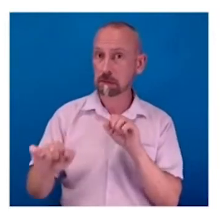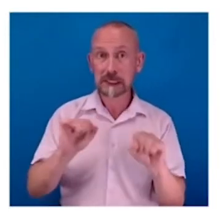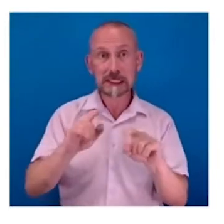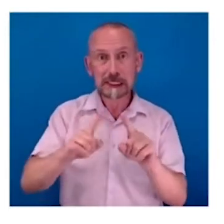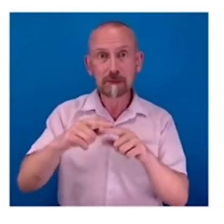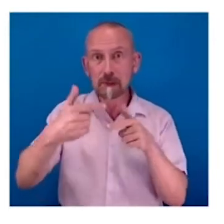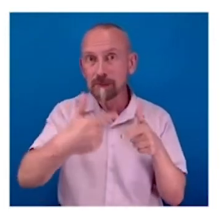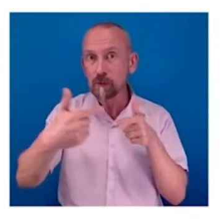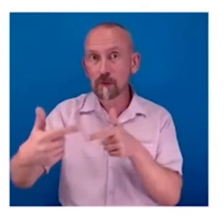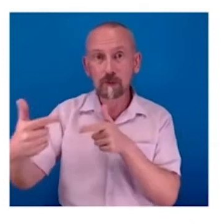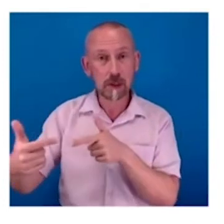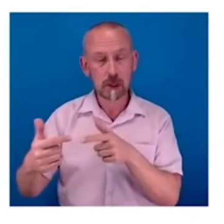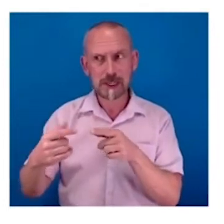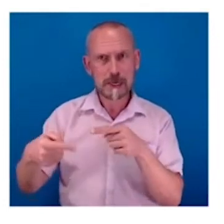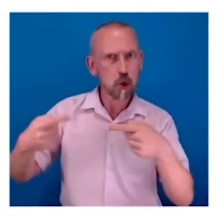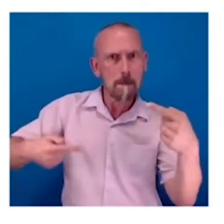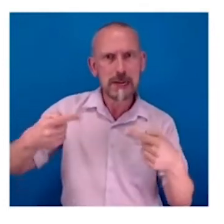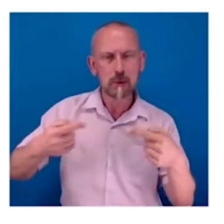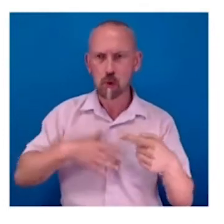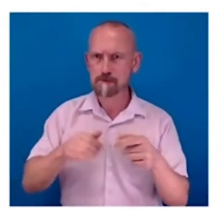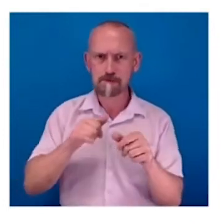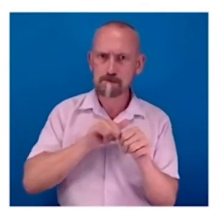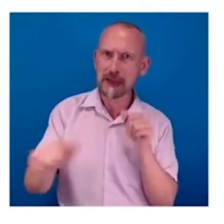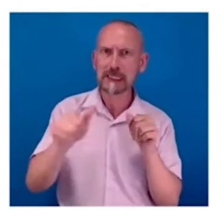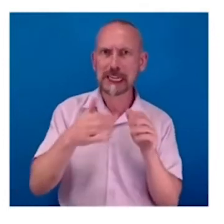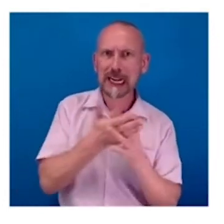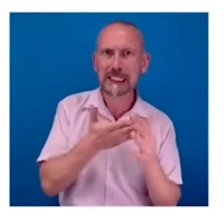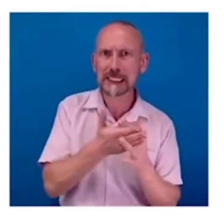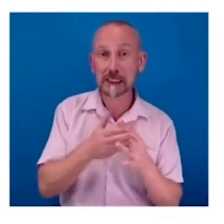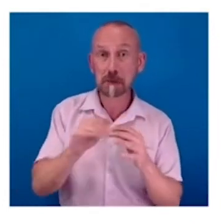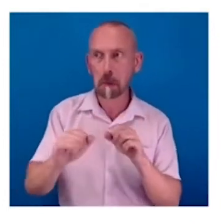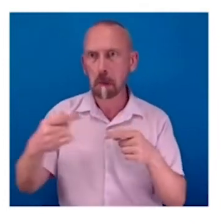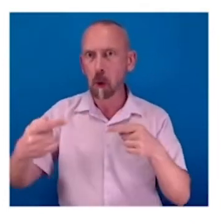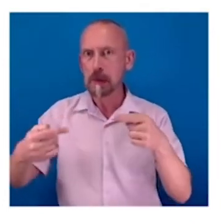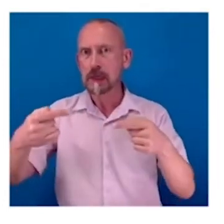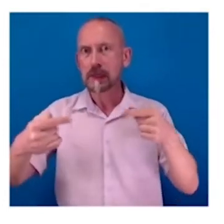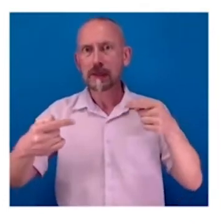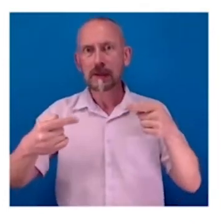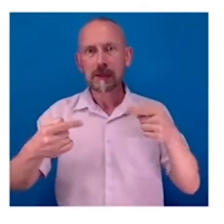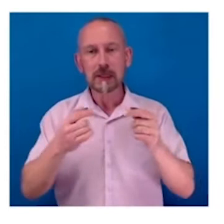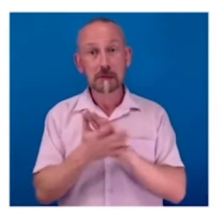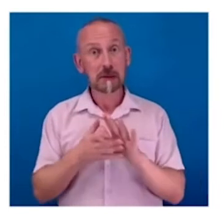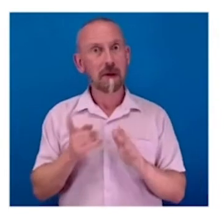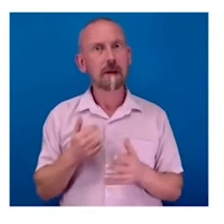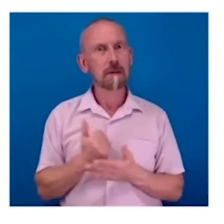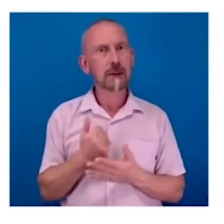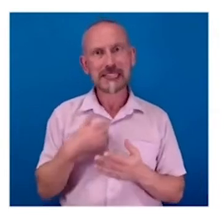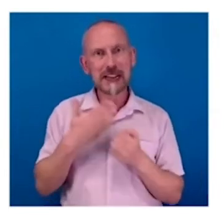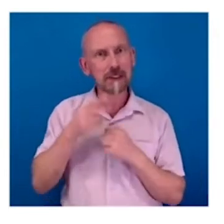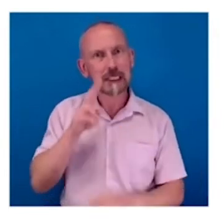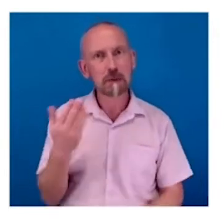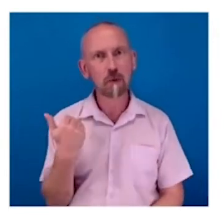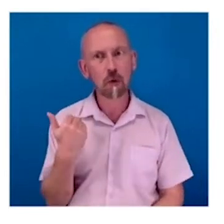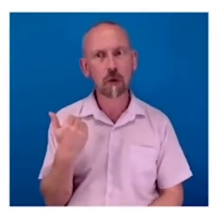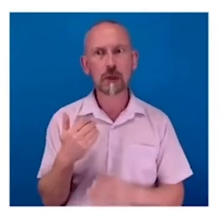I've never seen that before. So for me, that's one real bright spot in terms of all that's happened, is how fast the technology is evolving